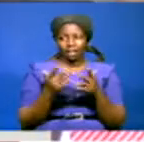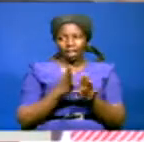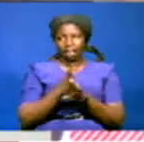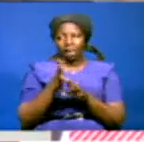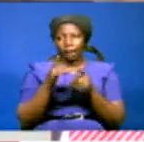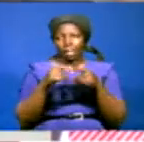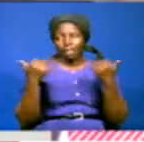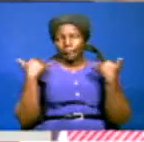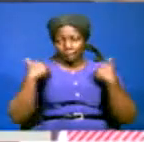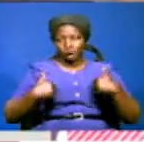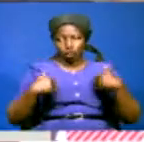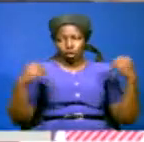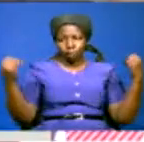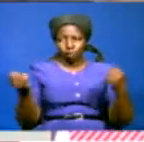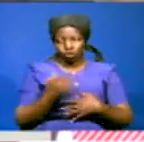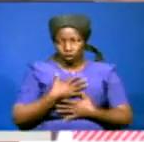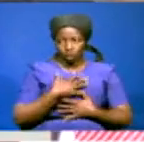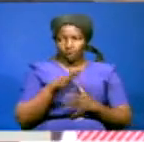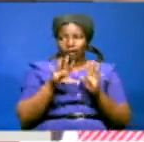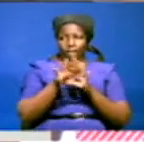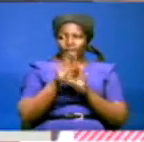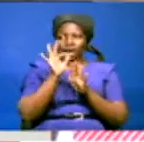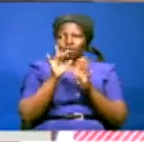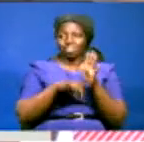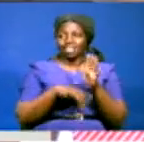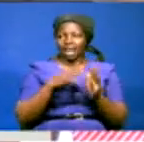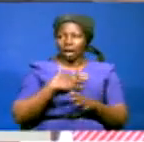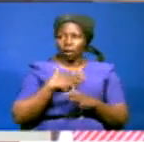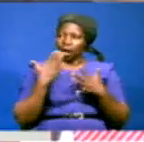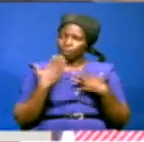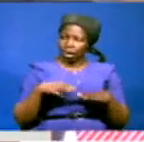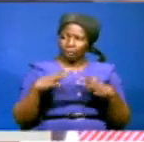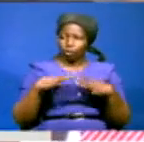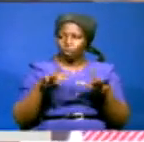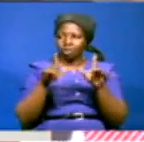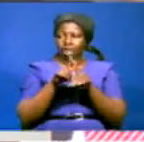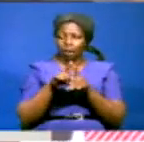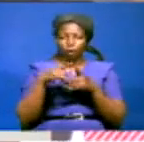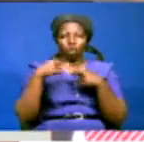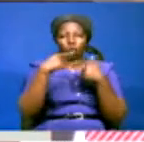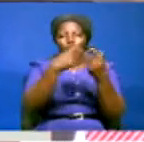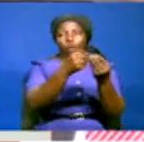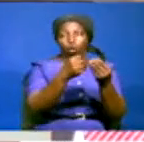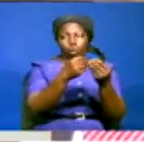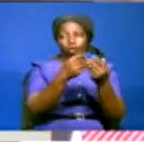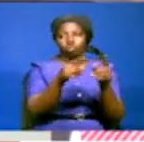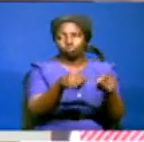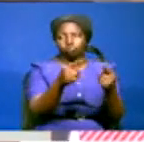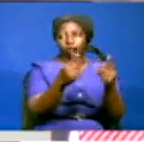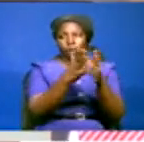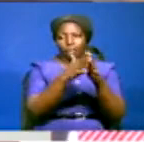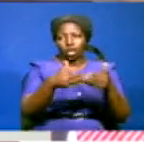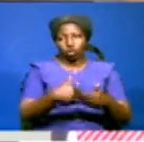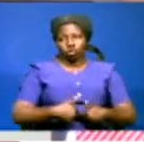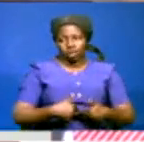sana kupata ya kwamba wenzetu wale wale ndio wanarudi tena kupiga youth vita. So hii message nataka kupeana kama kiongozi